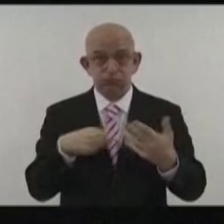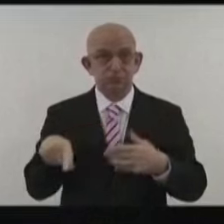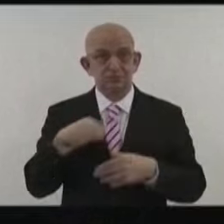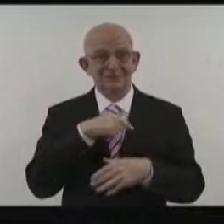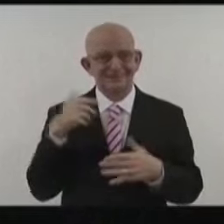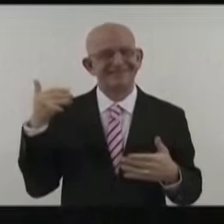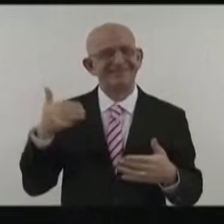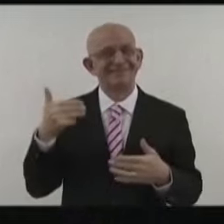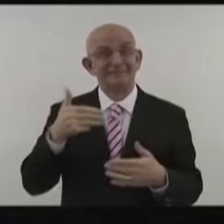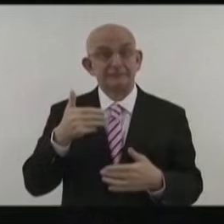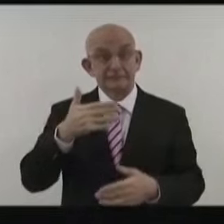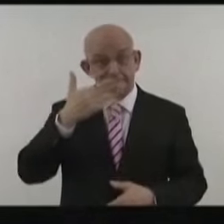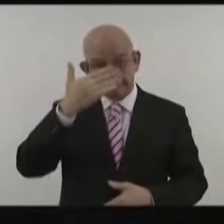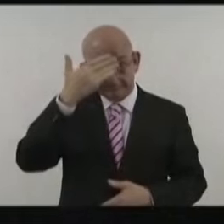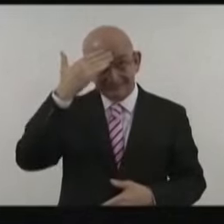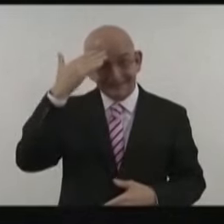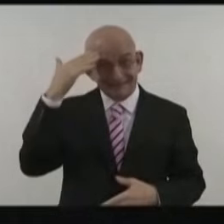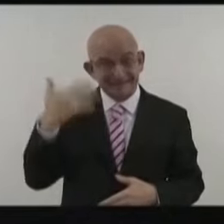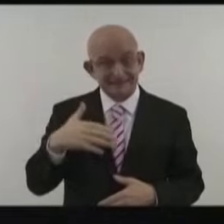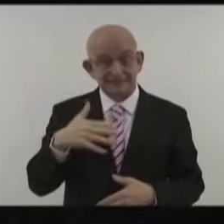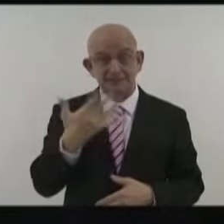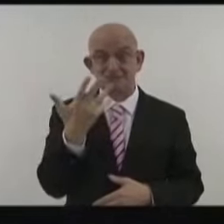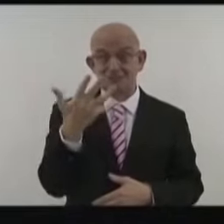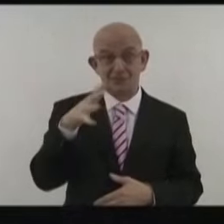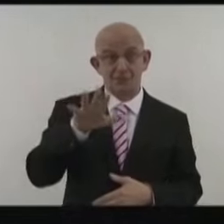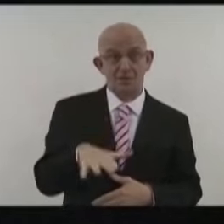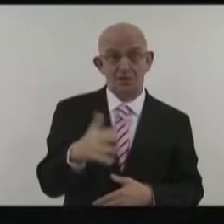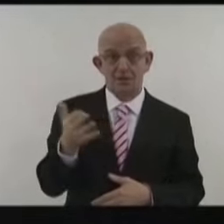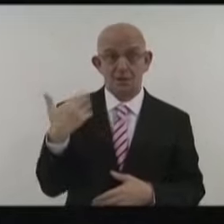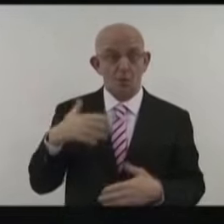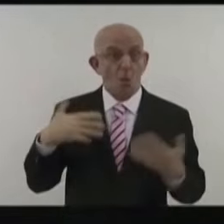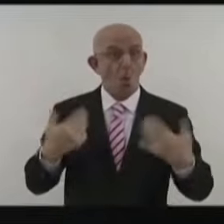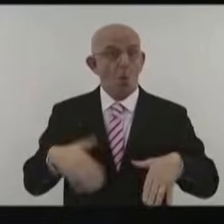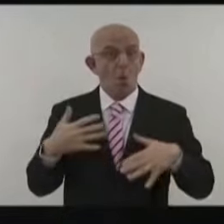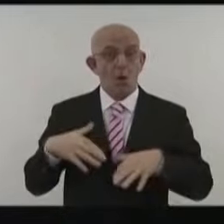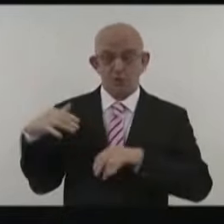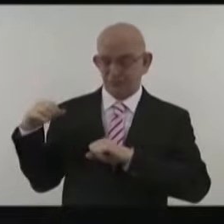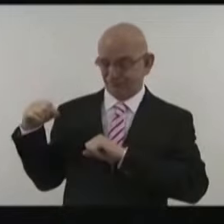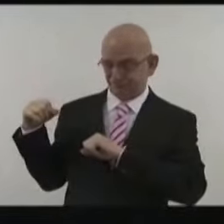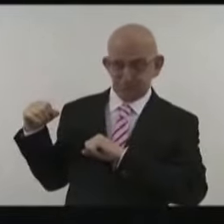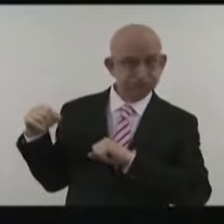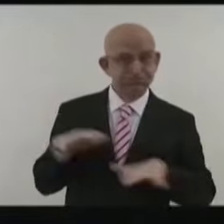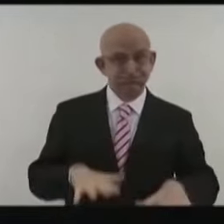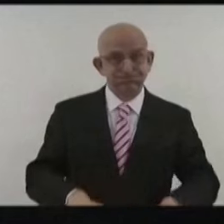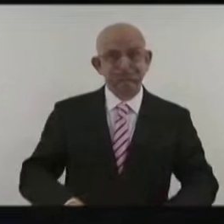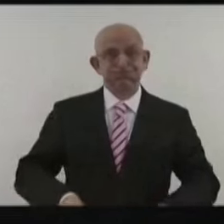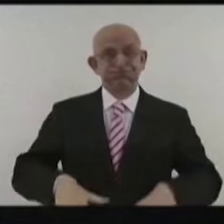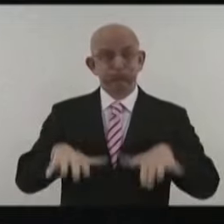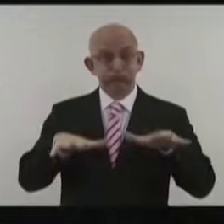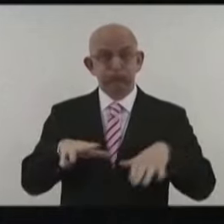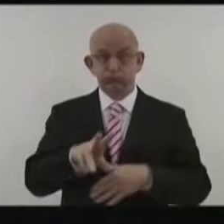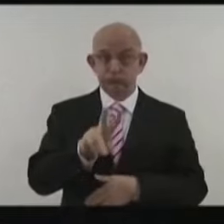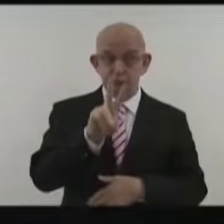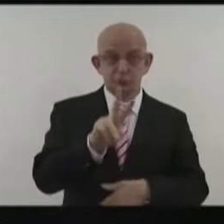displaced 281,000 people. The floods also destroyed critical infrastructure,